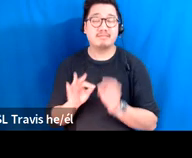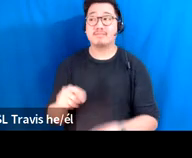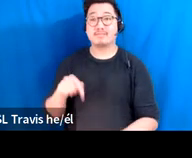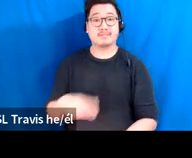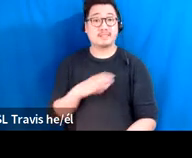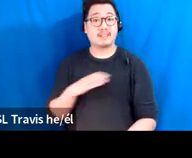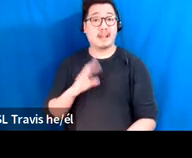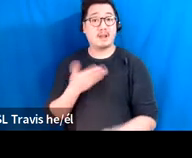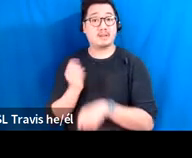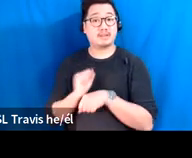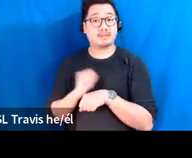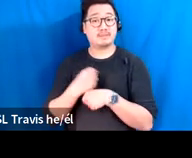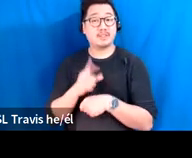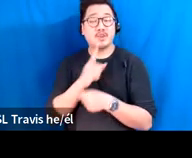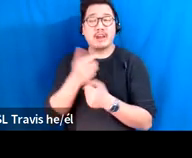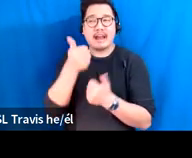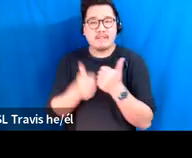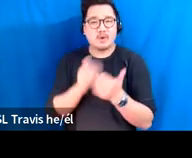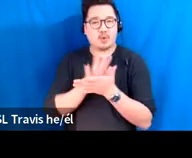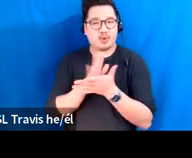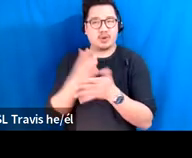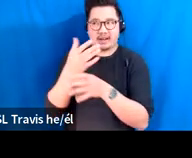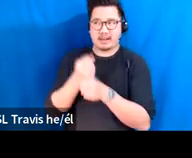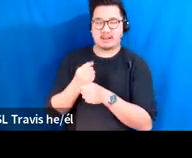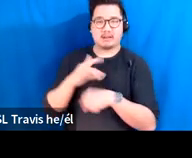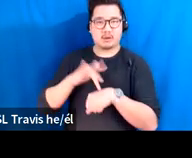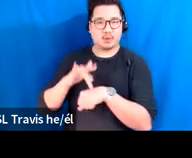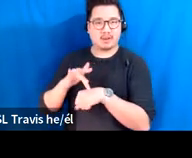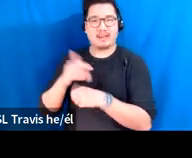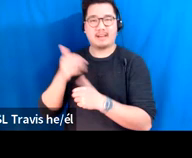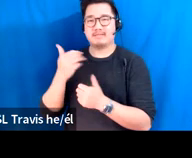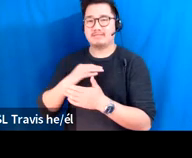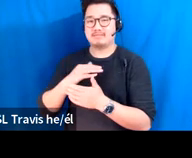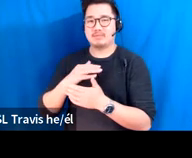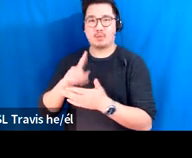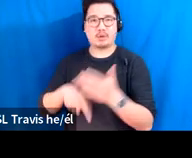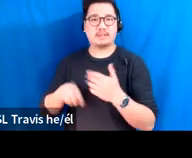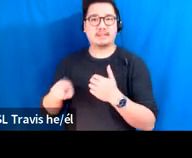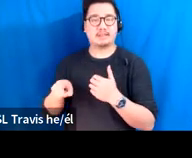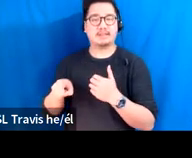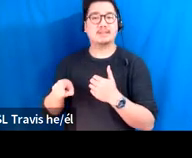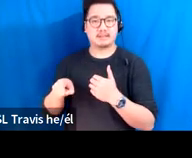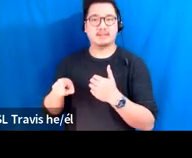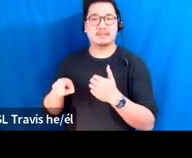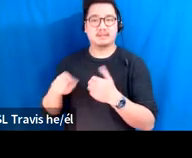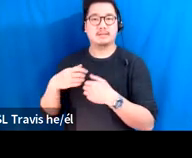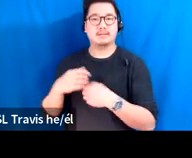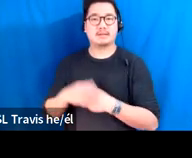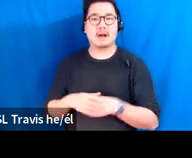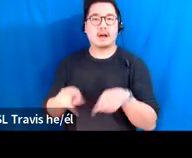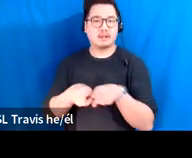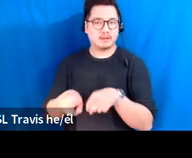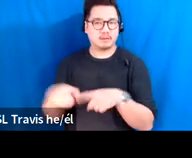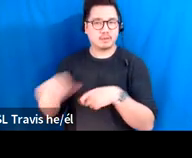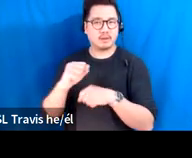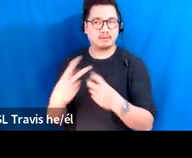ensure every school gets the resources and attention it needs to make it possible and for you to hold me accountable